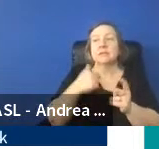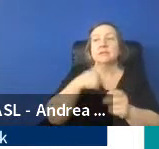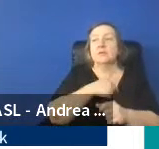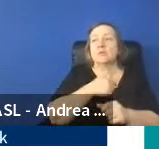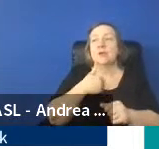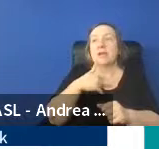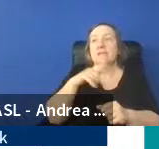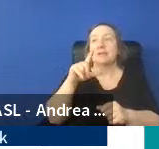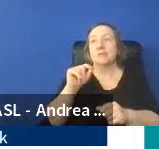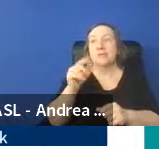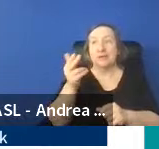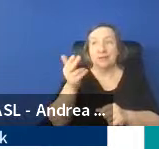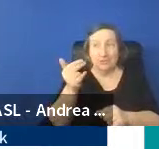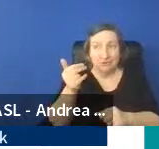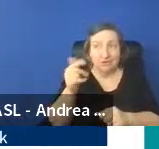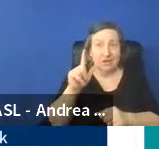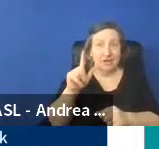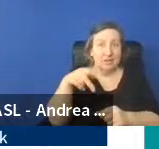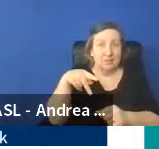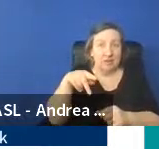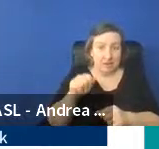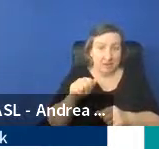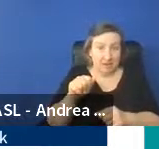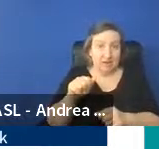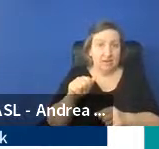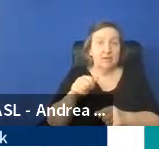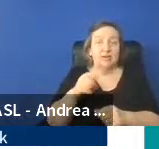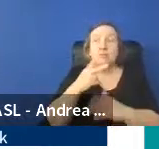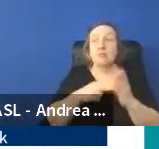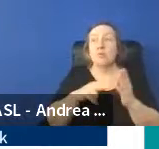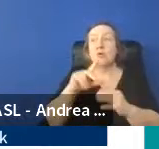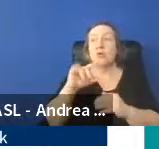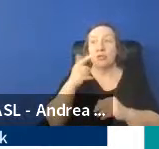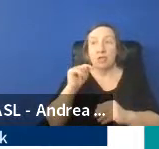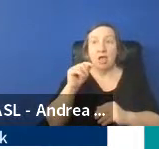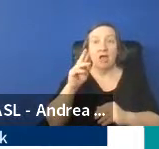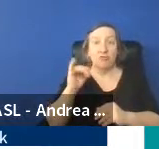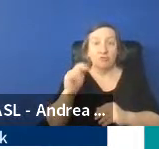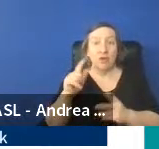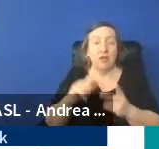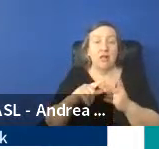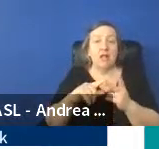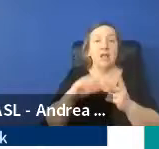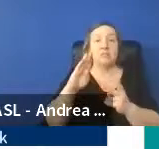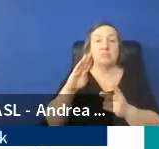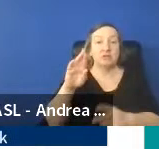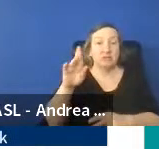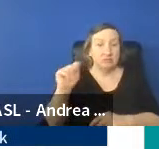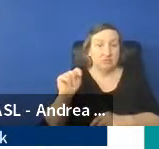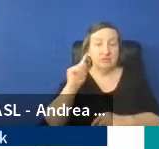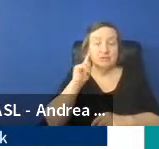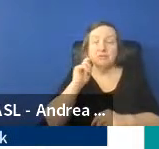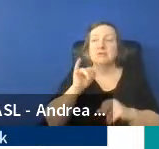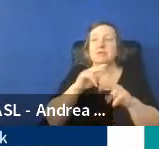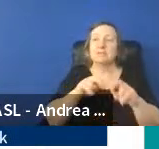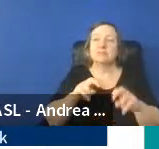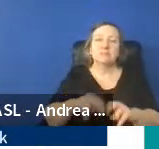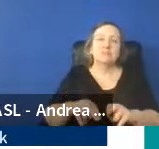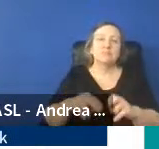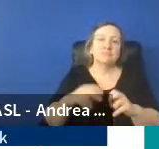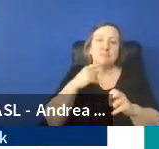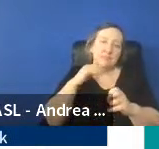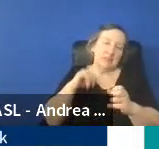the 2013 LPA, both the light rail and bus rapid transit, because this analysis assumed they'd have the